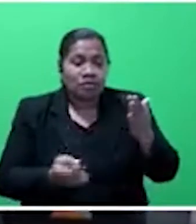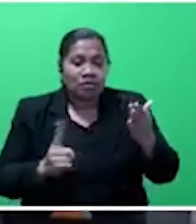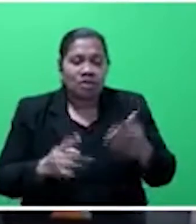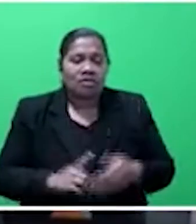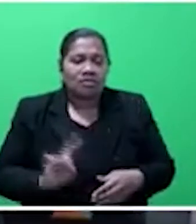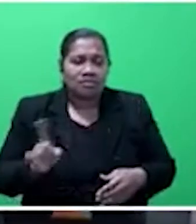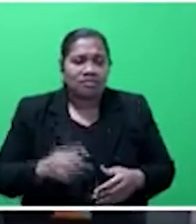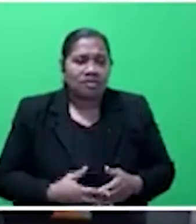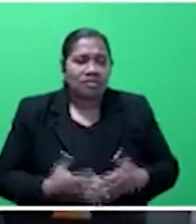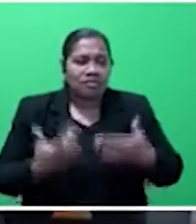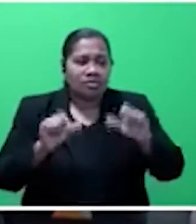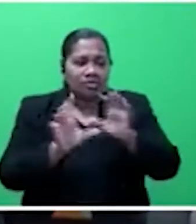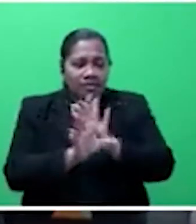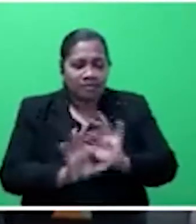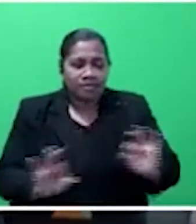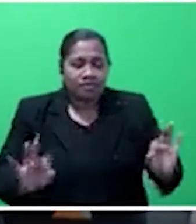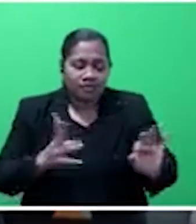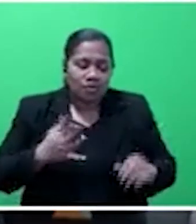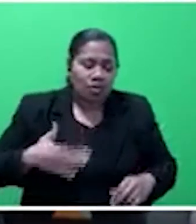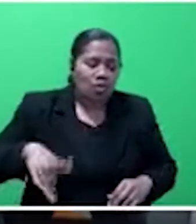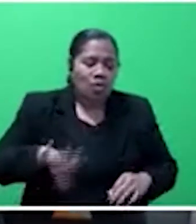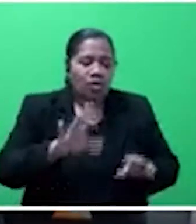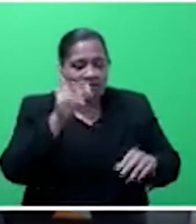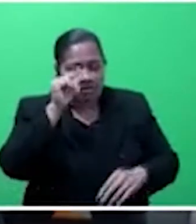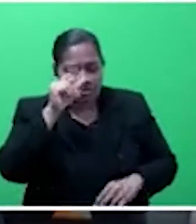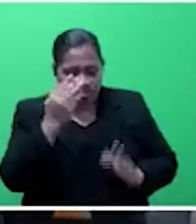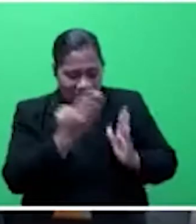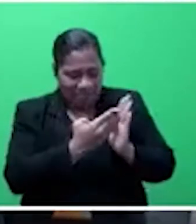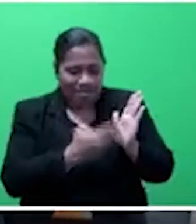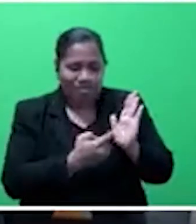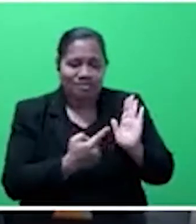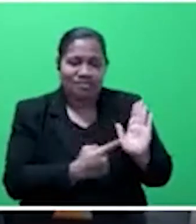Fiji for all Fijians. Mr. Speaker said,